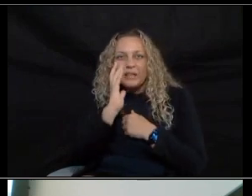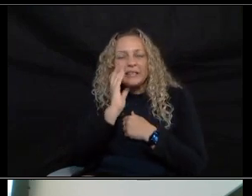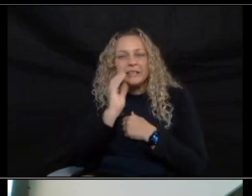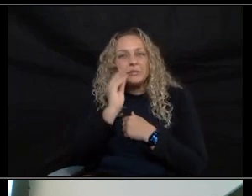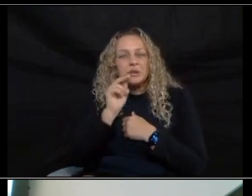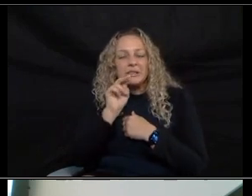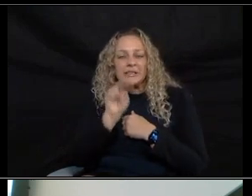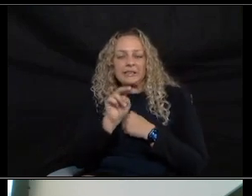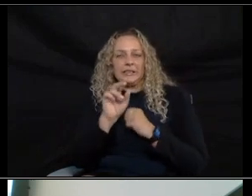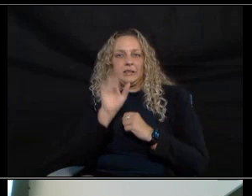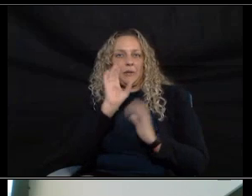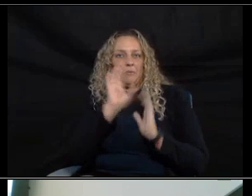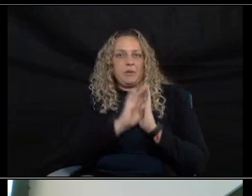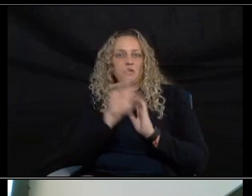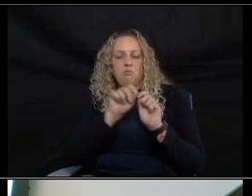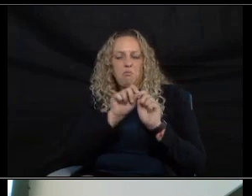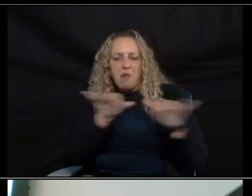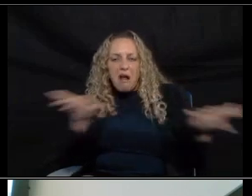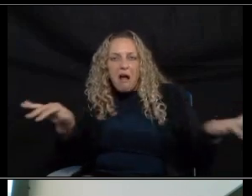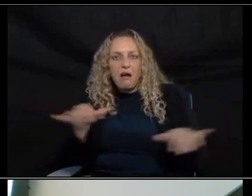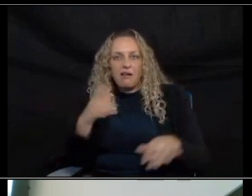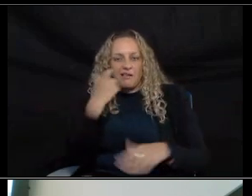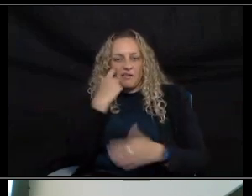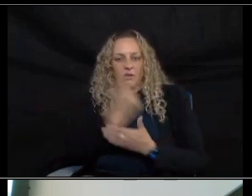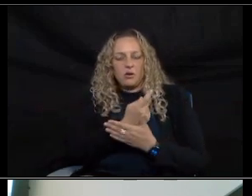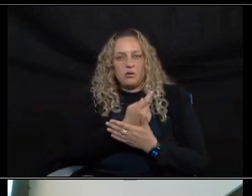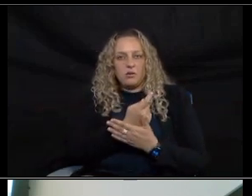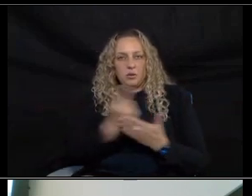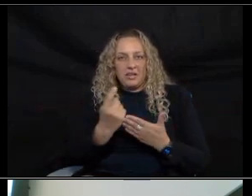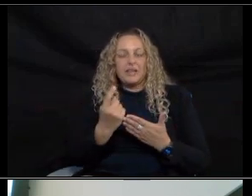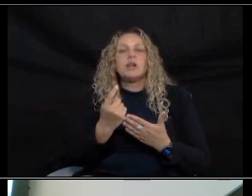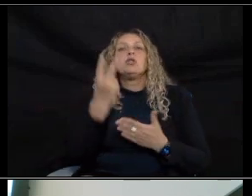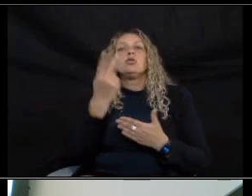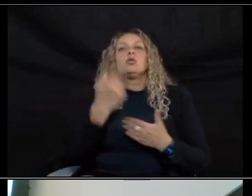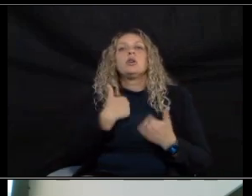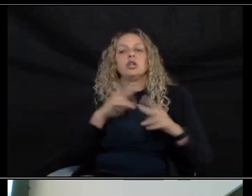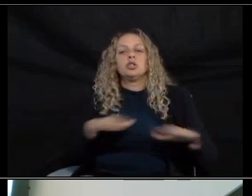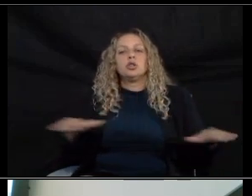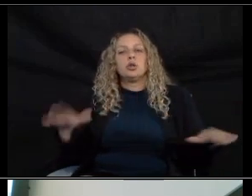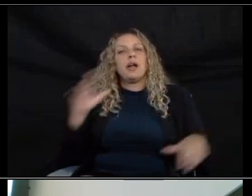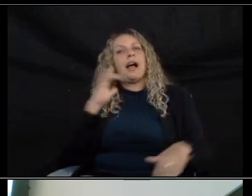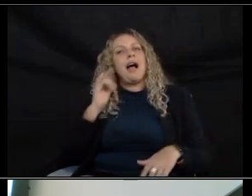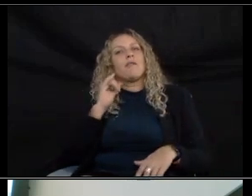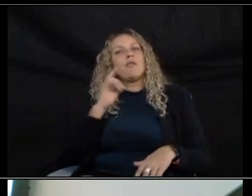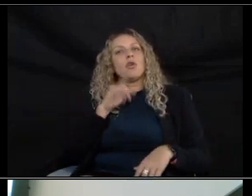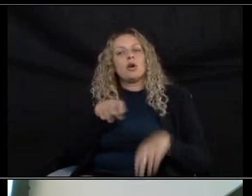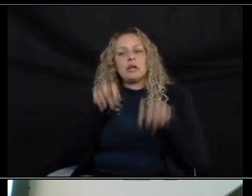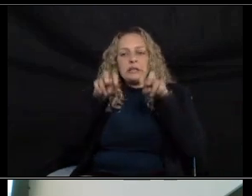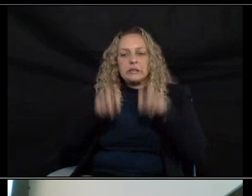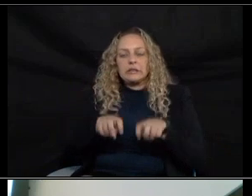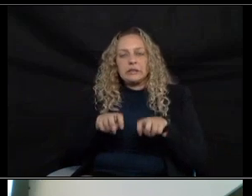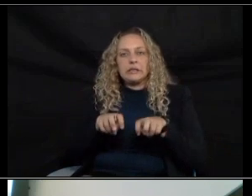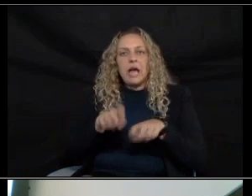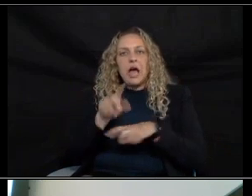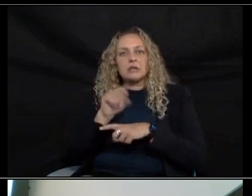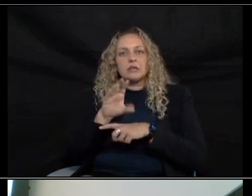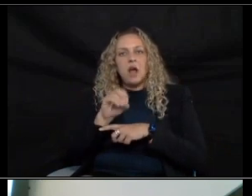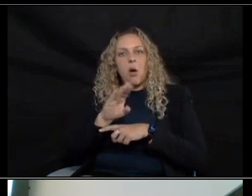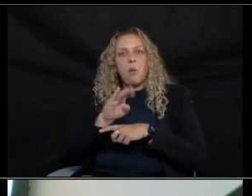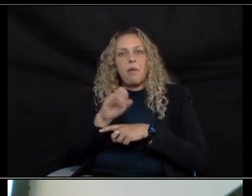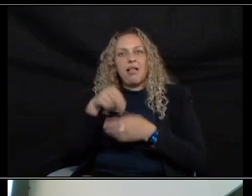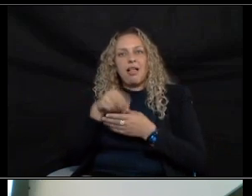picture which has gone viral in the last week of two young children out in California sitting at a Taco Bell in the